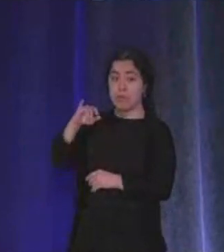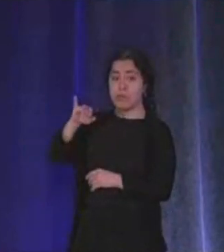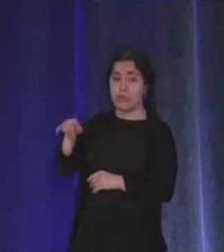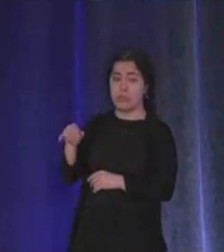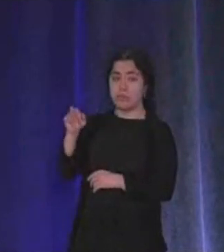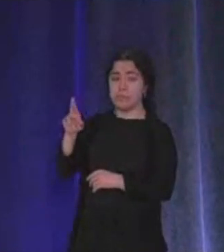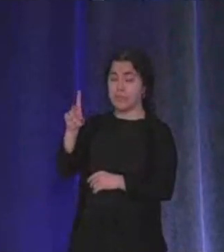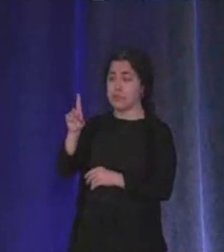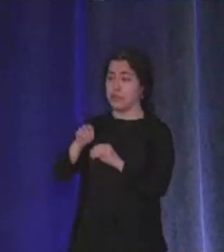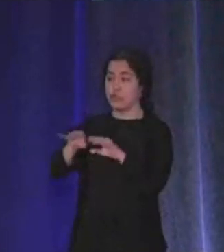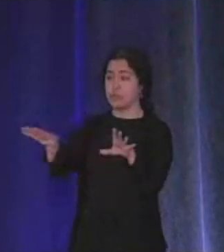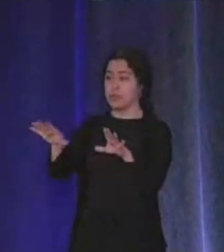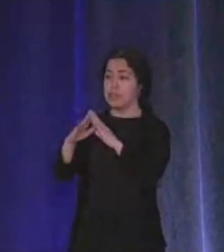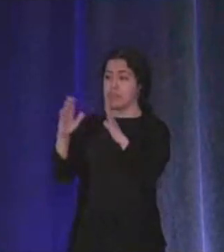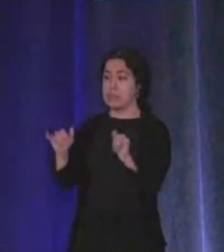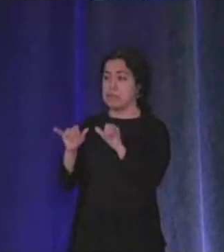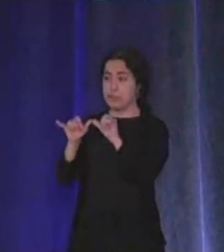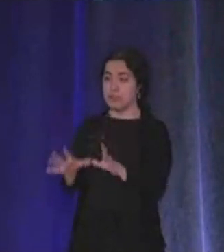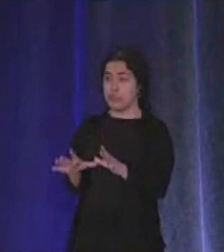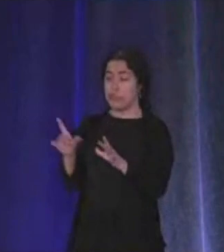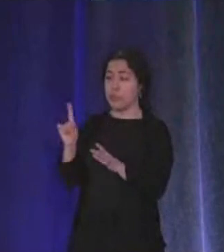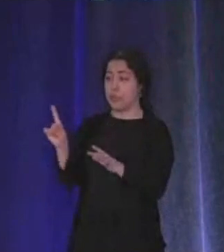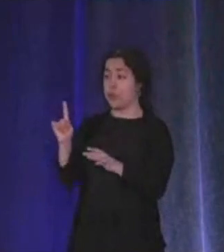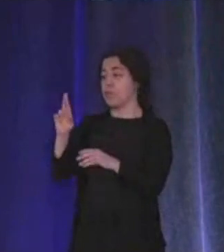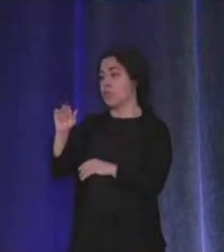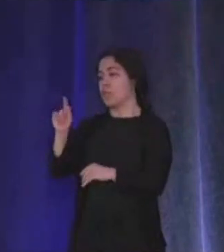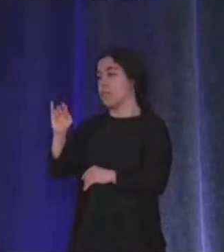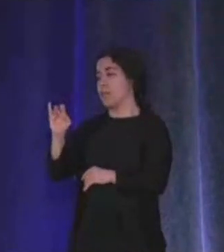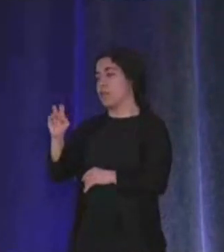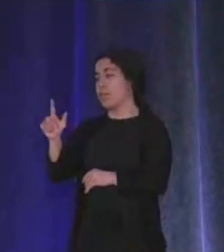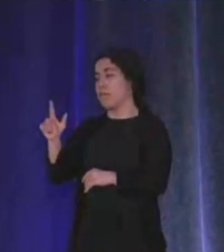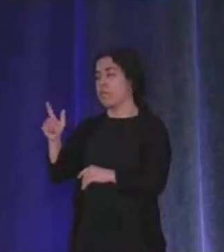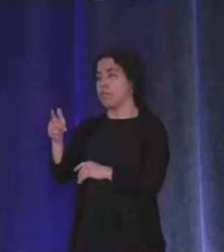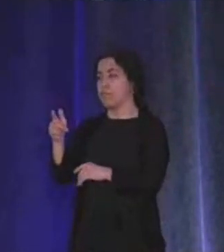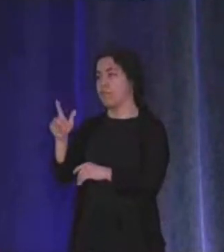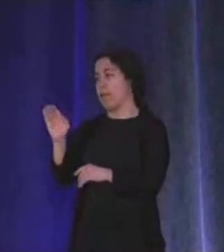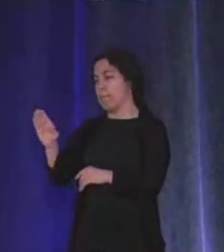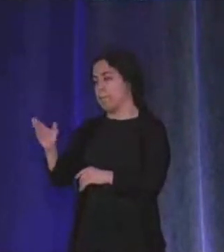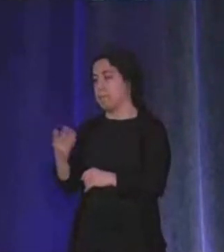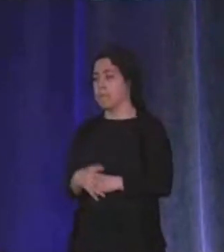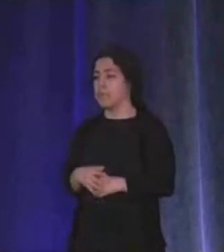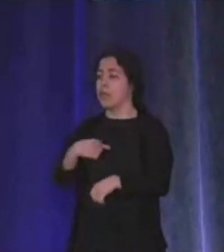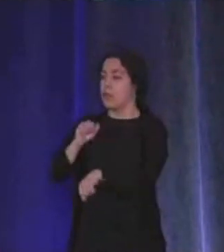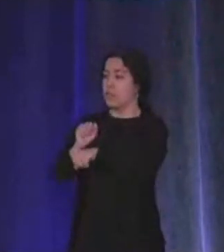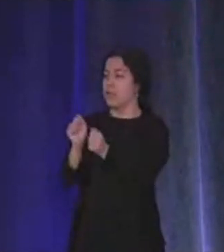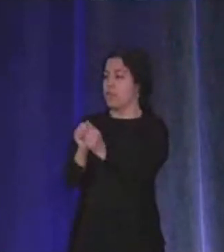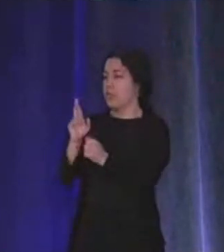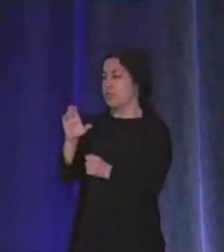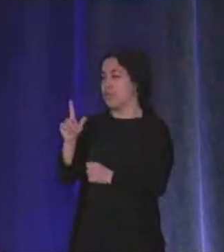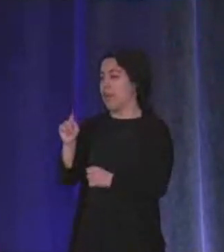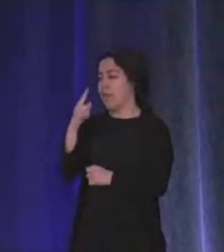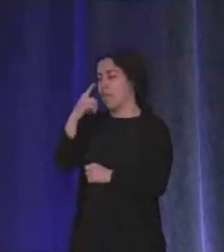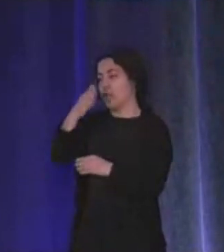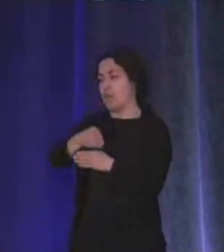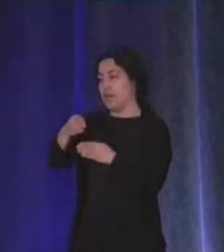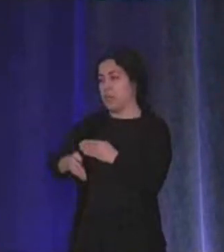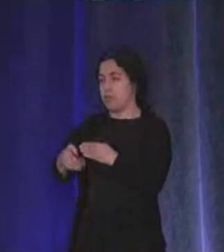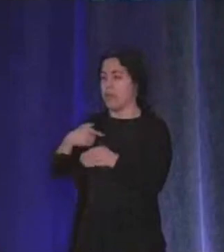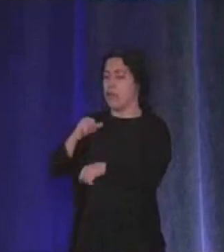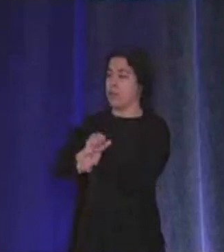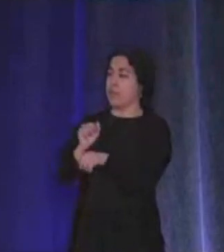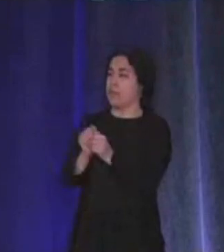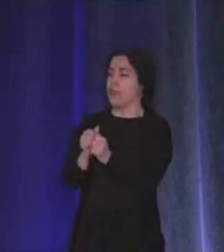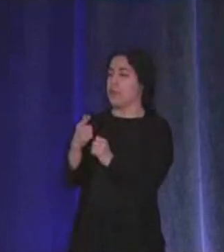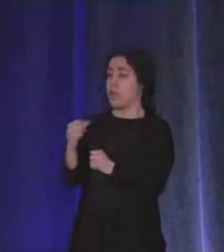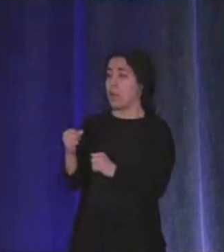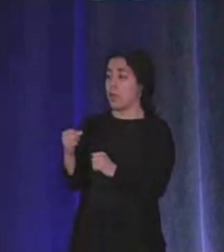distributed systems engineer at Rotational Labs. And so I work with React on the front end, I work with Go on